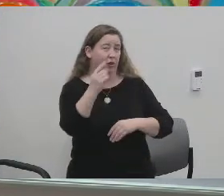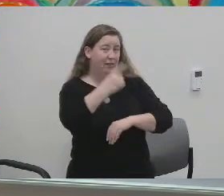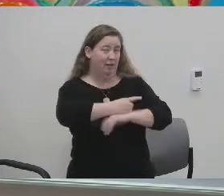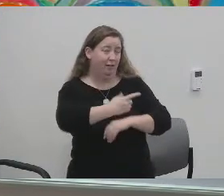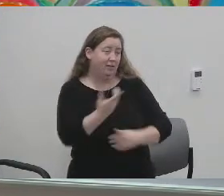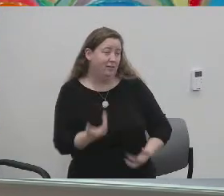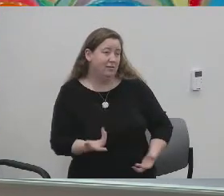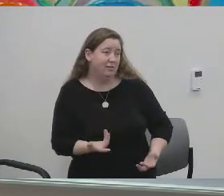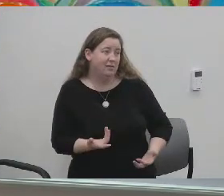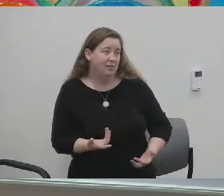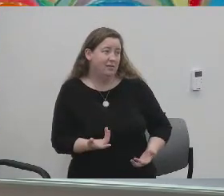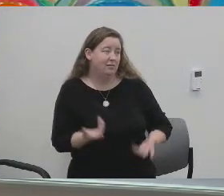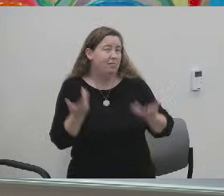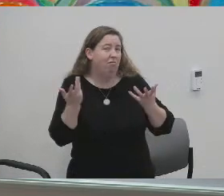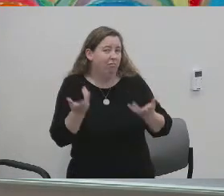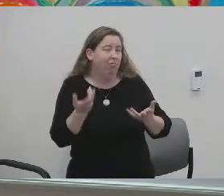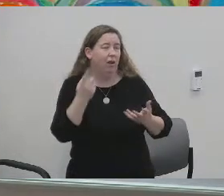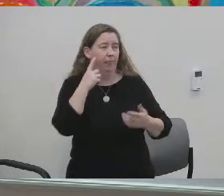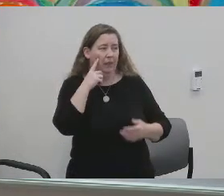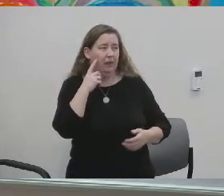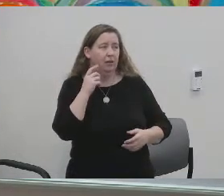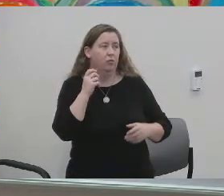will have that switch made,